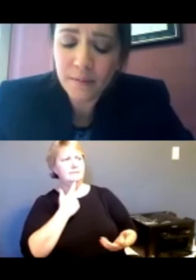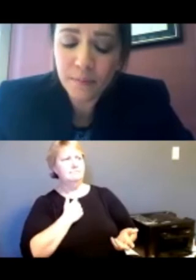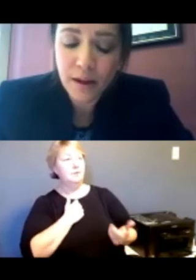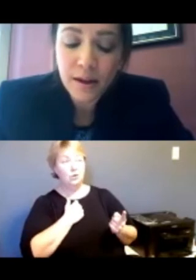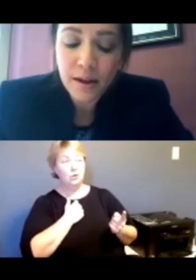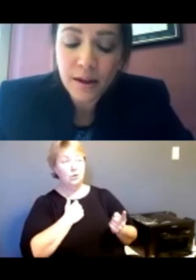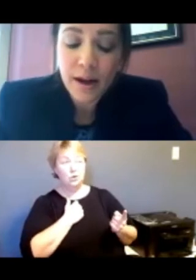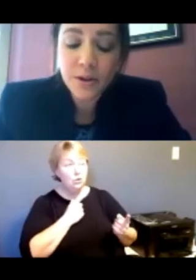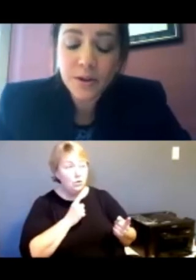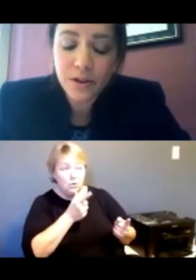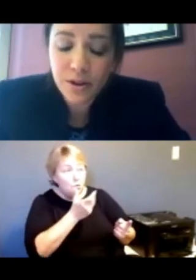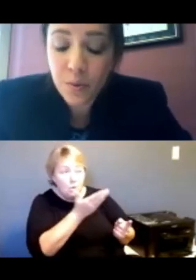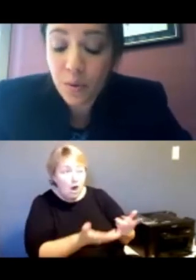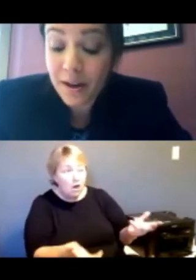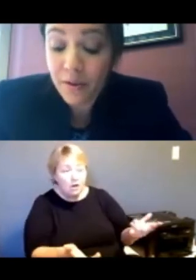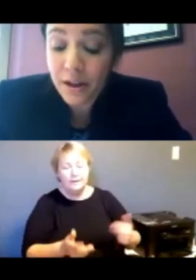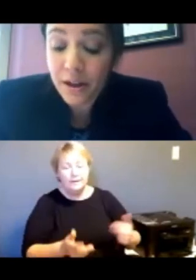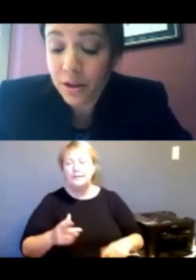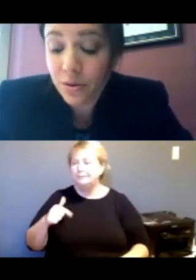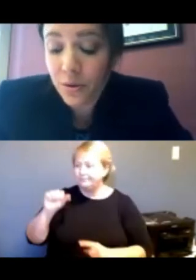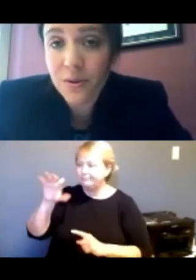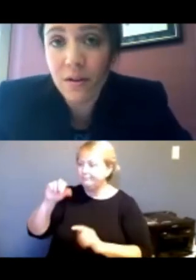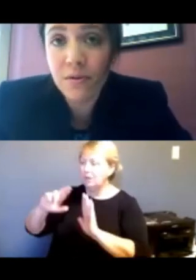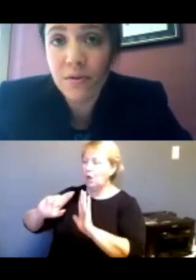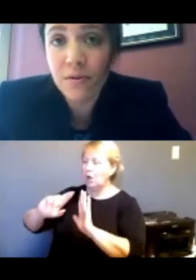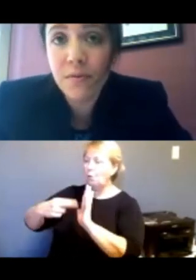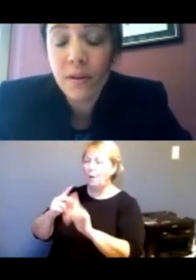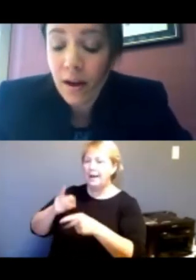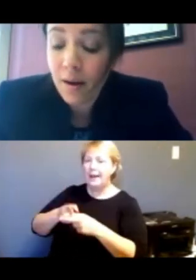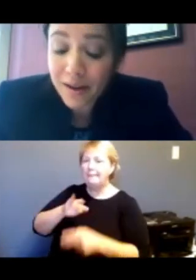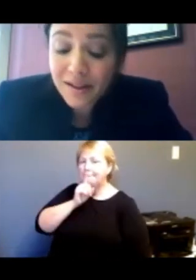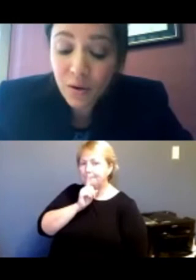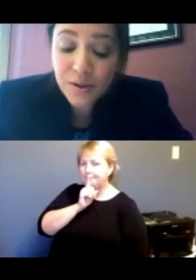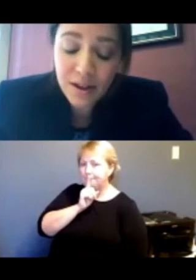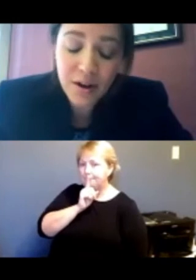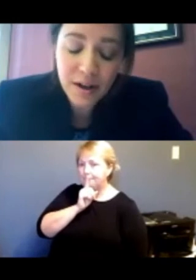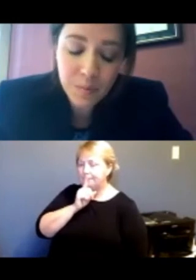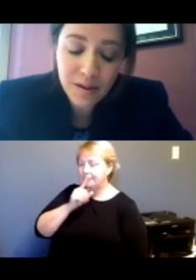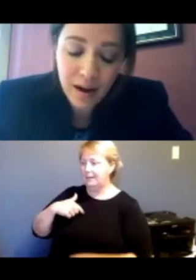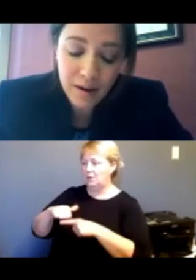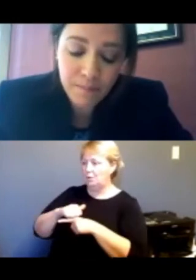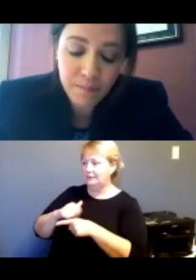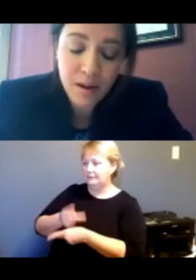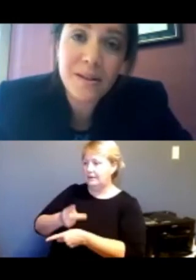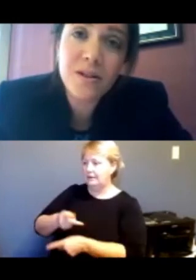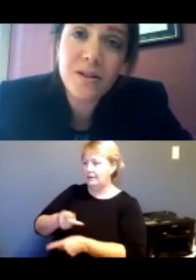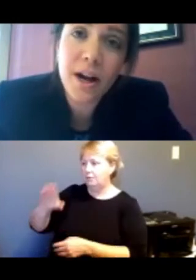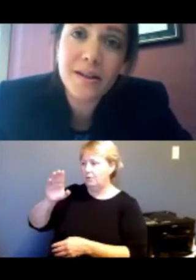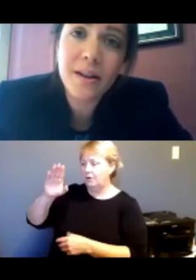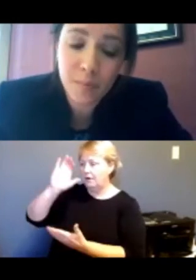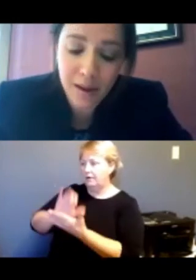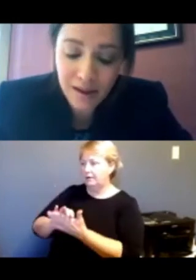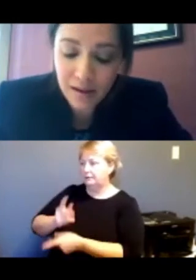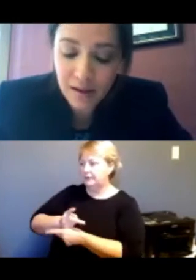are?" Dr. Smith shared his role, but never actually introduced himself. "I'm the resident overseeing your husband's care." Mrs.